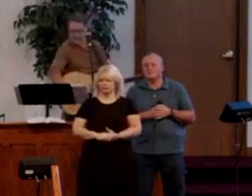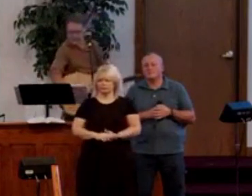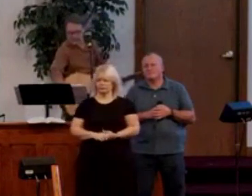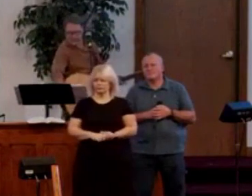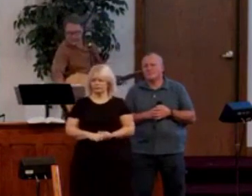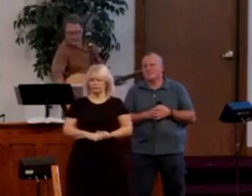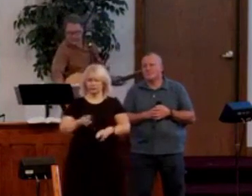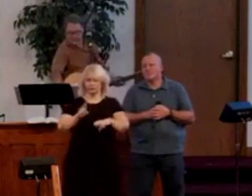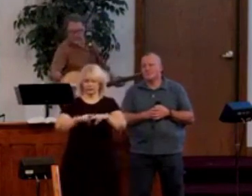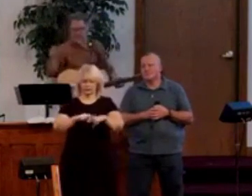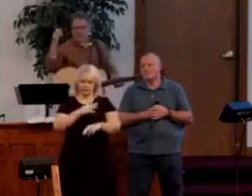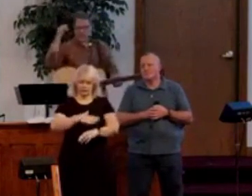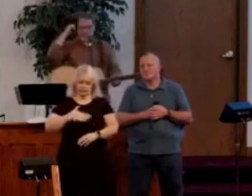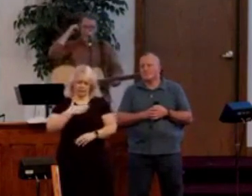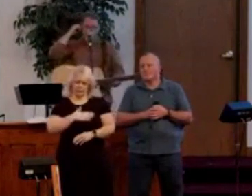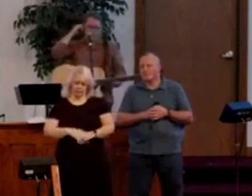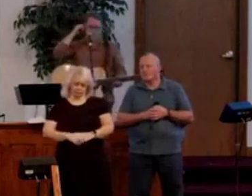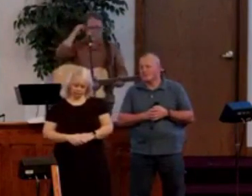mine. All right, you may be seated.